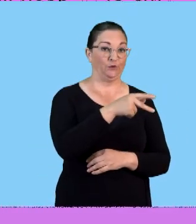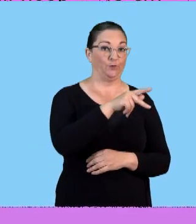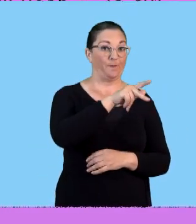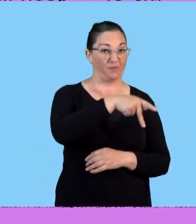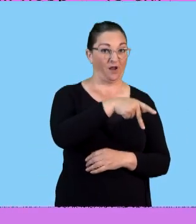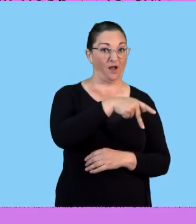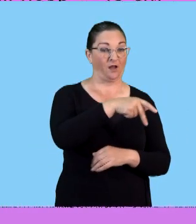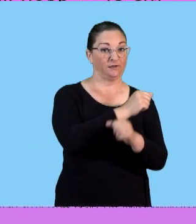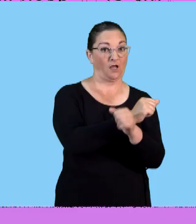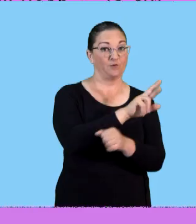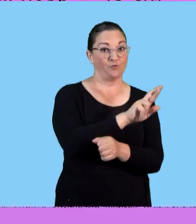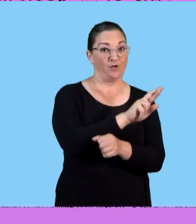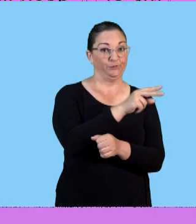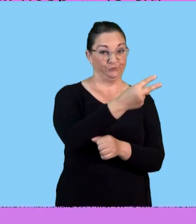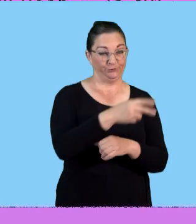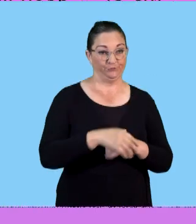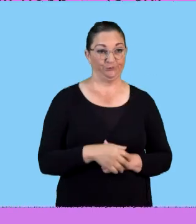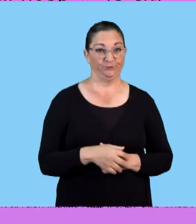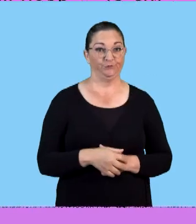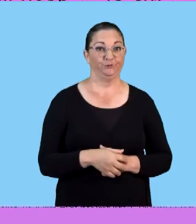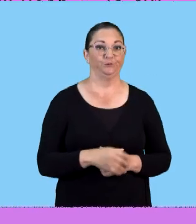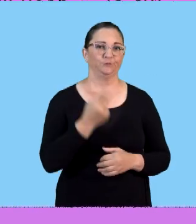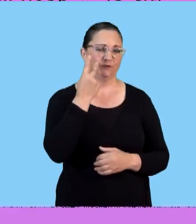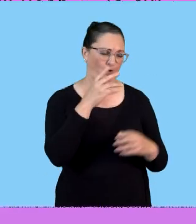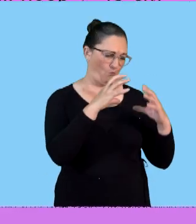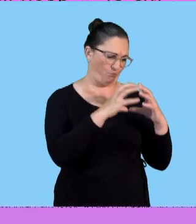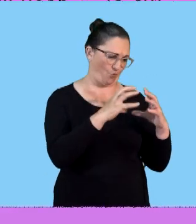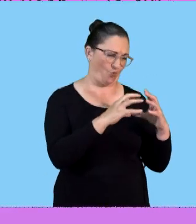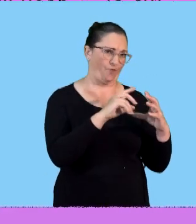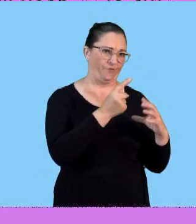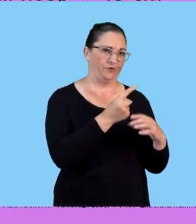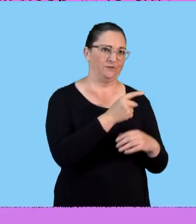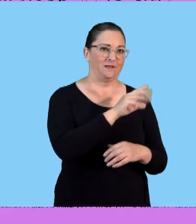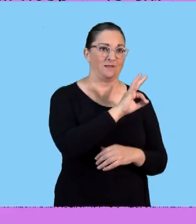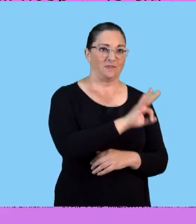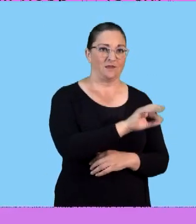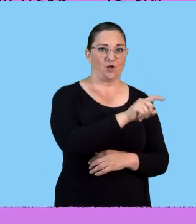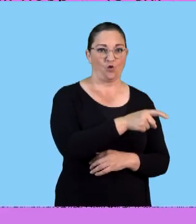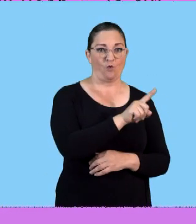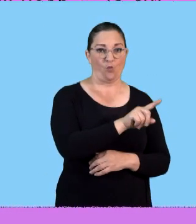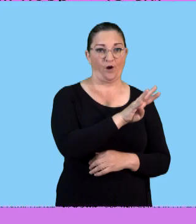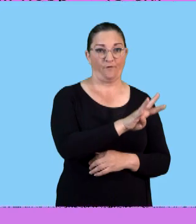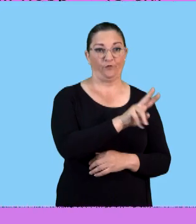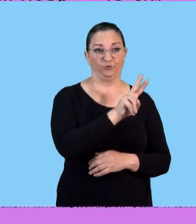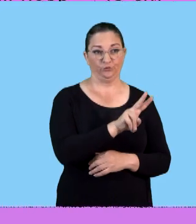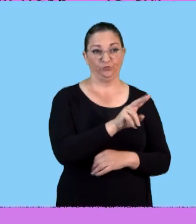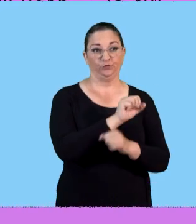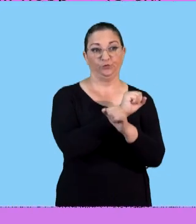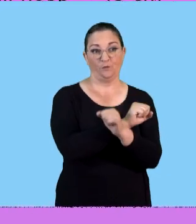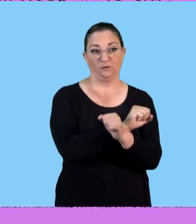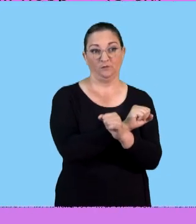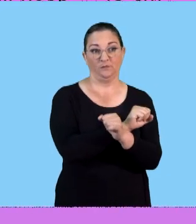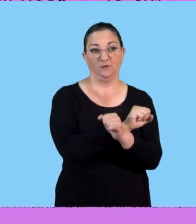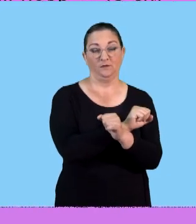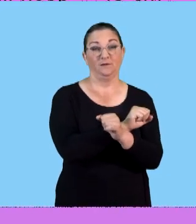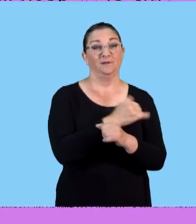pi times radius squared. Right, so let's work with the ball itself first. 3,142